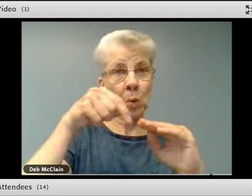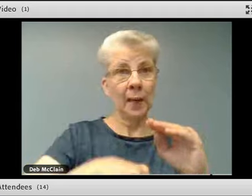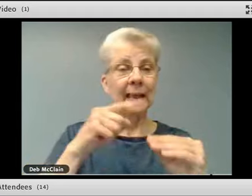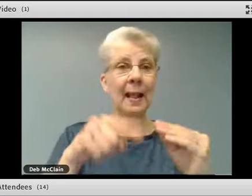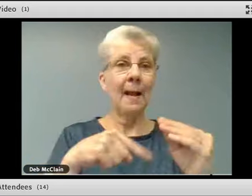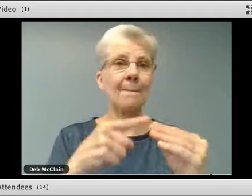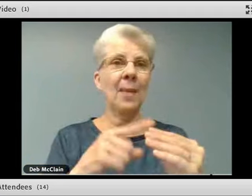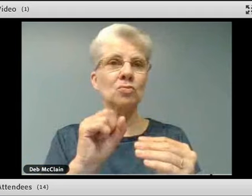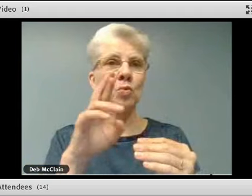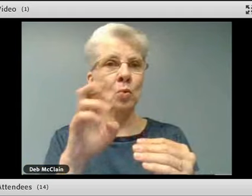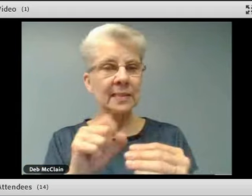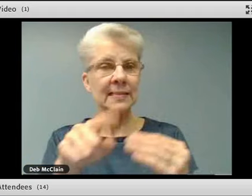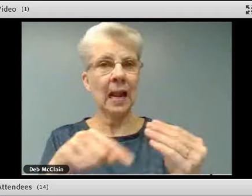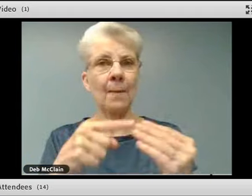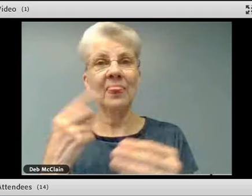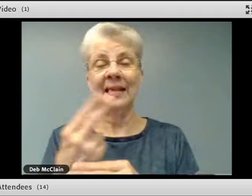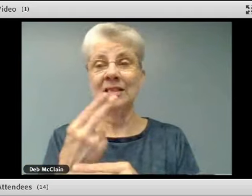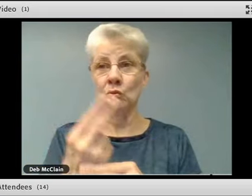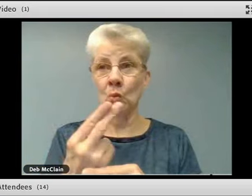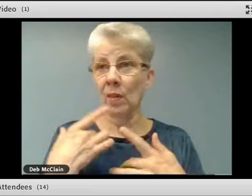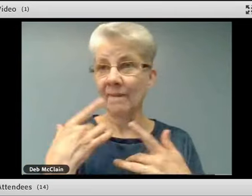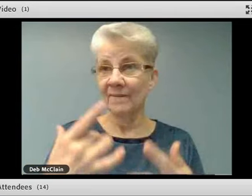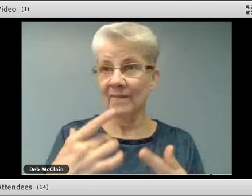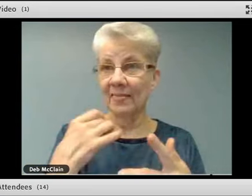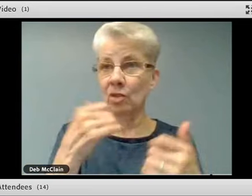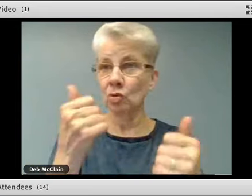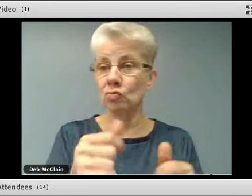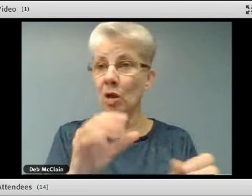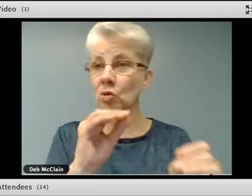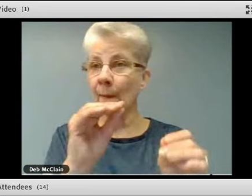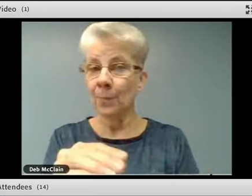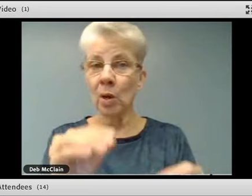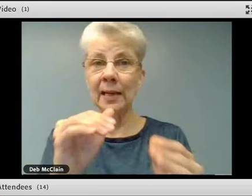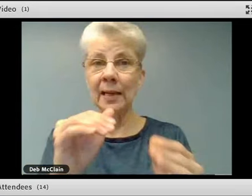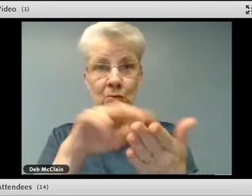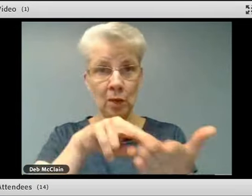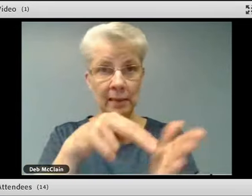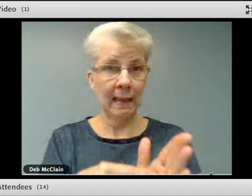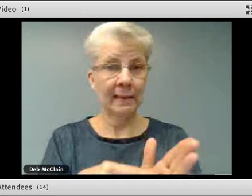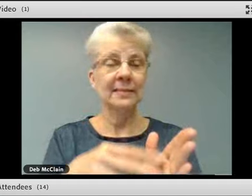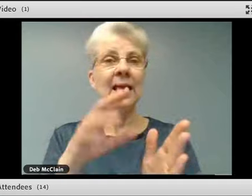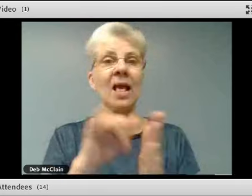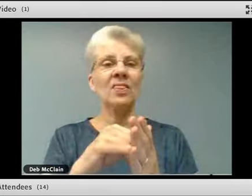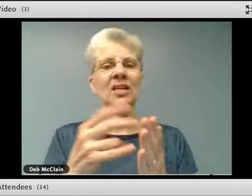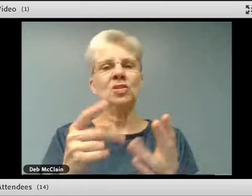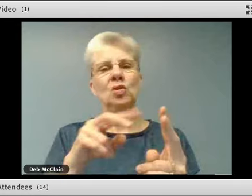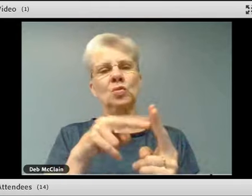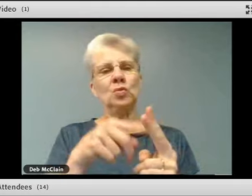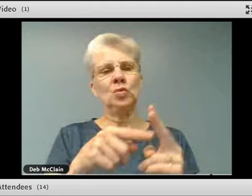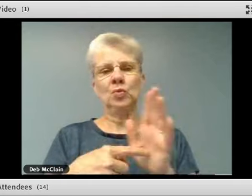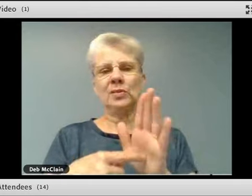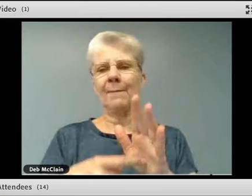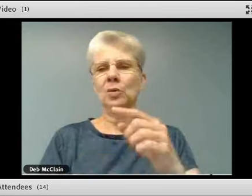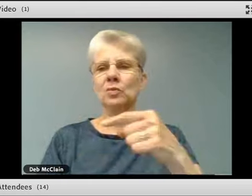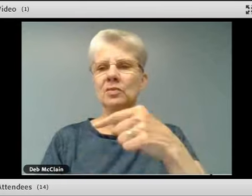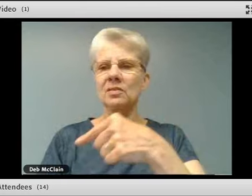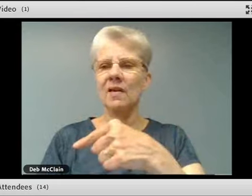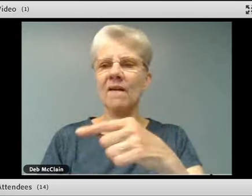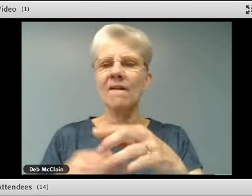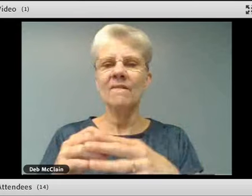sources and about the historical event that they're trying to put into context. These two examples here are from the attacks on